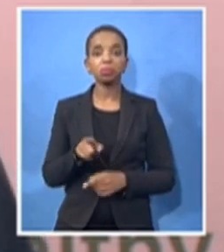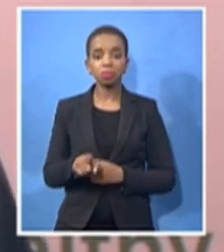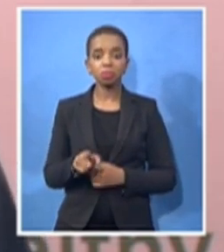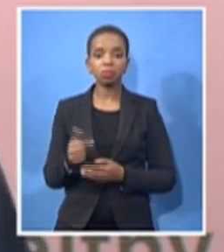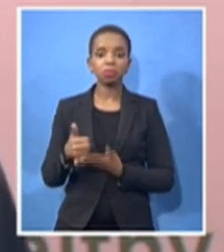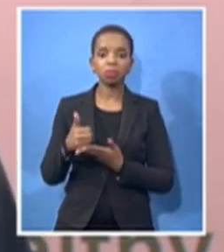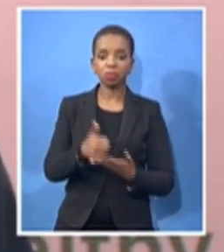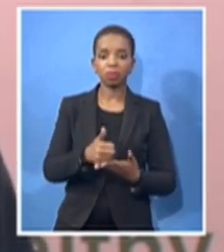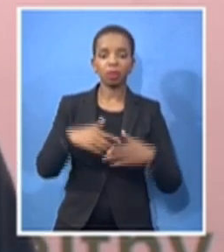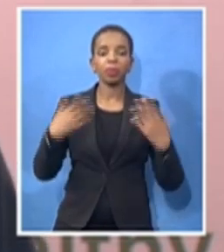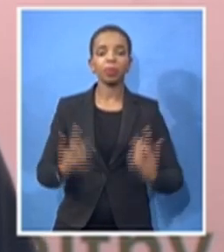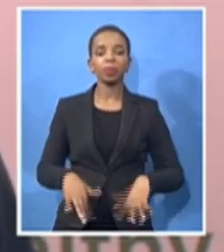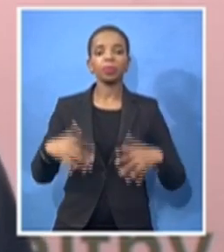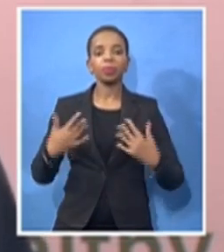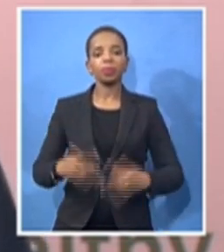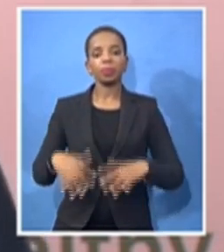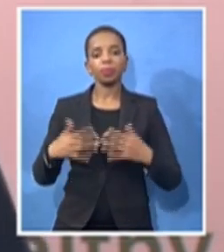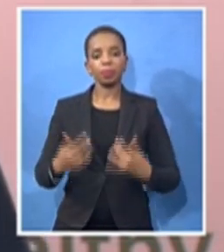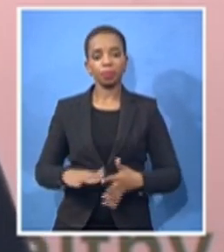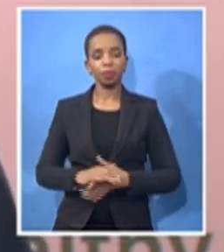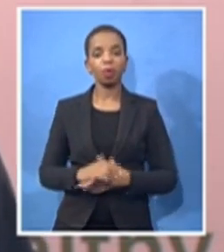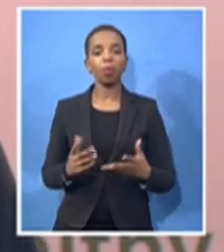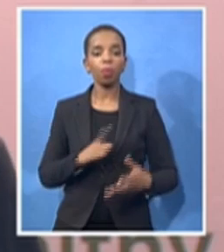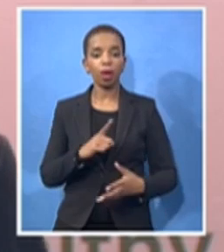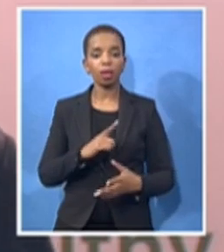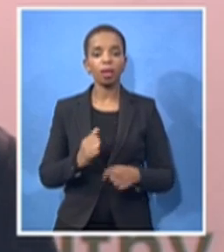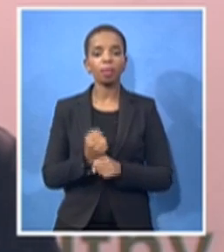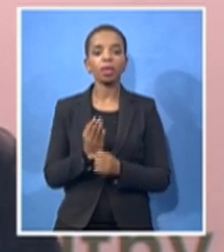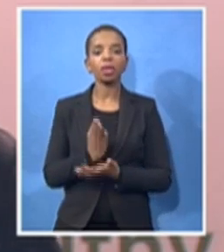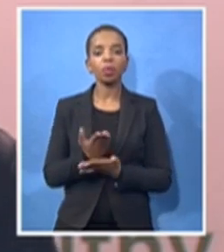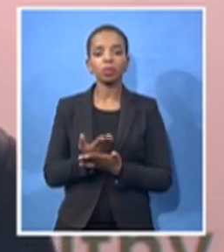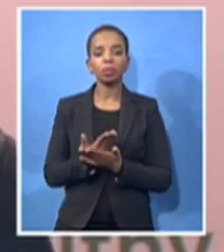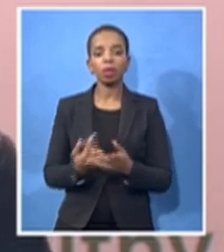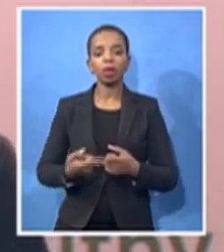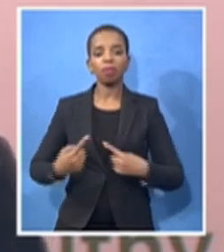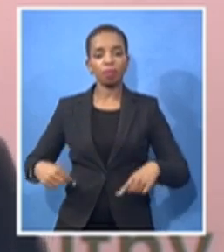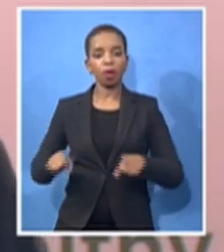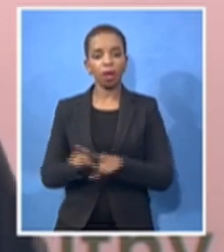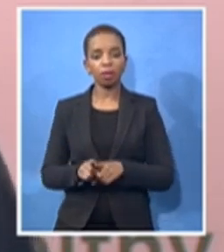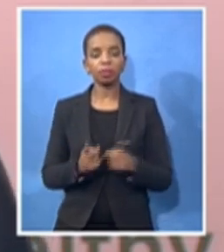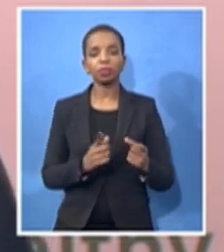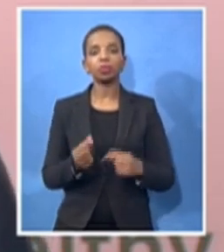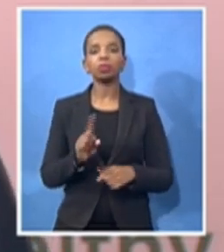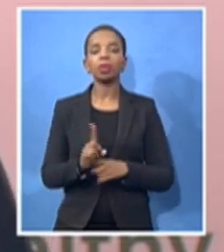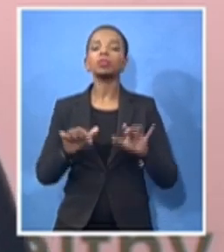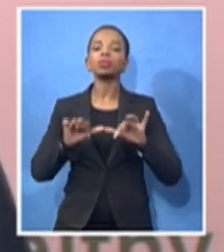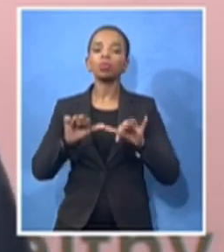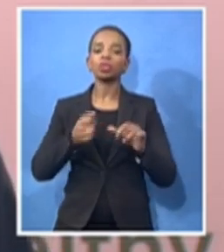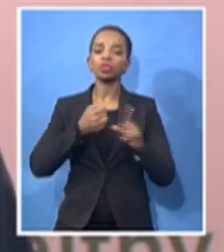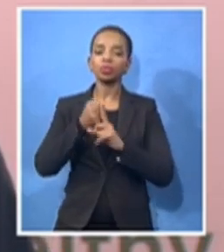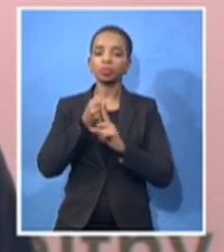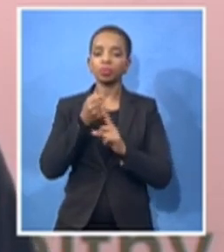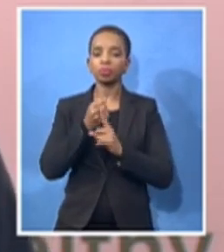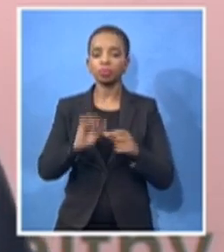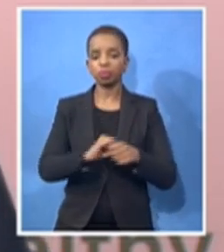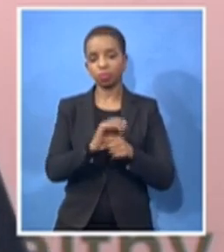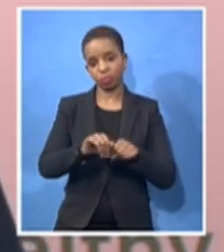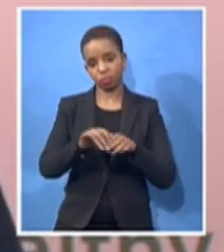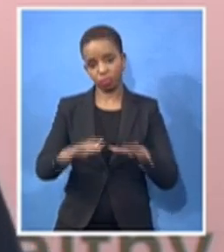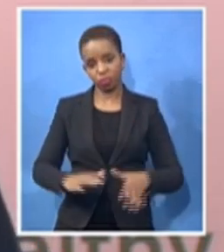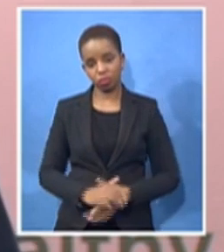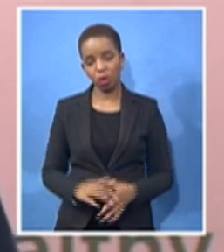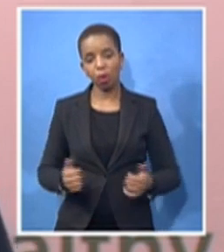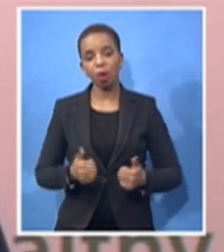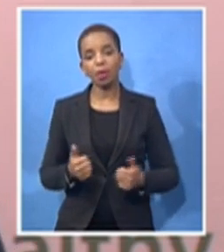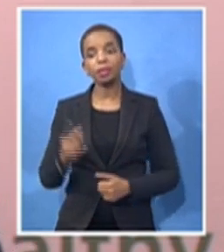it possible for us to sustain our fight, as already mentioned by the Minister, the MEC,